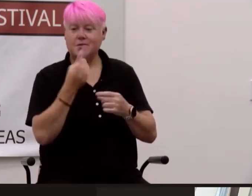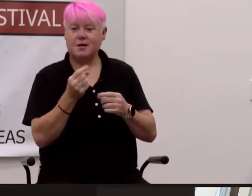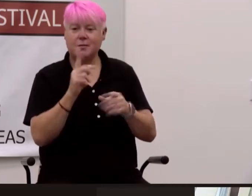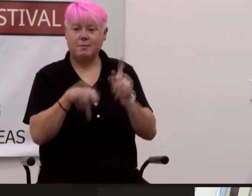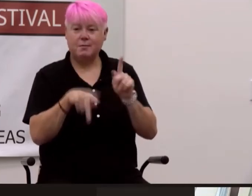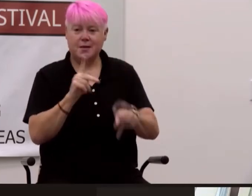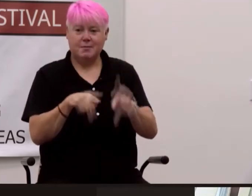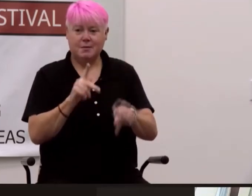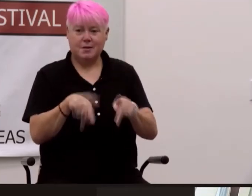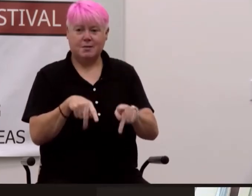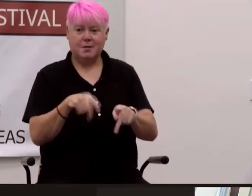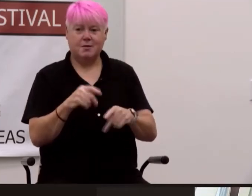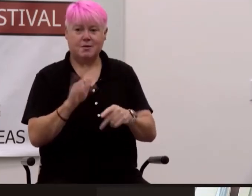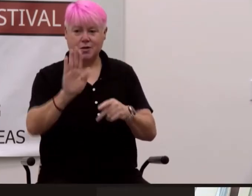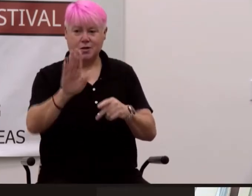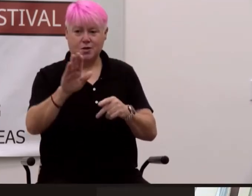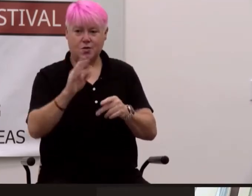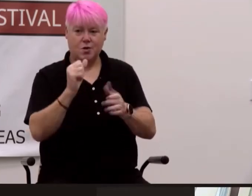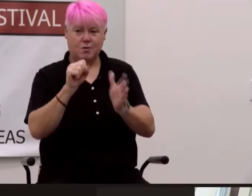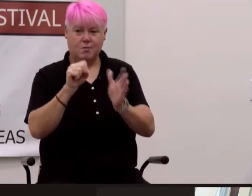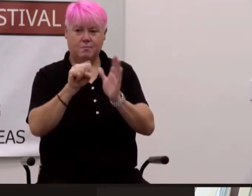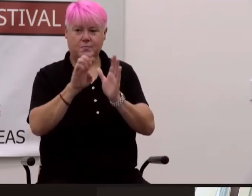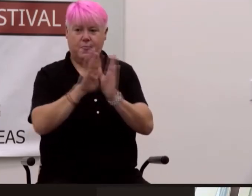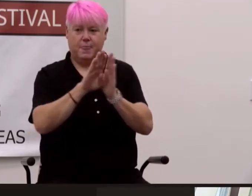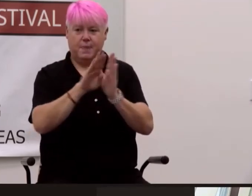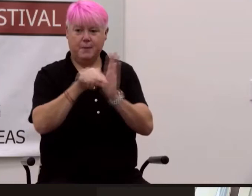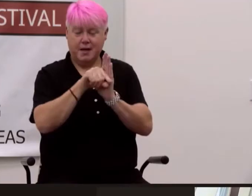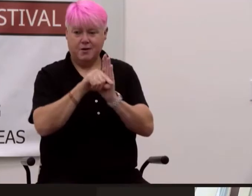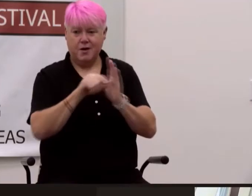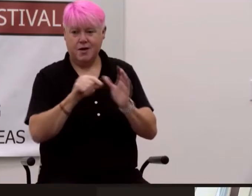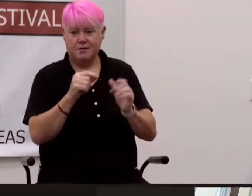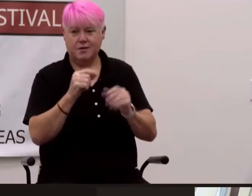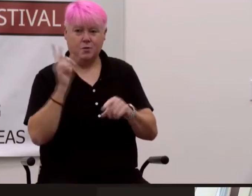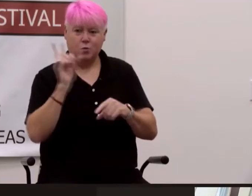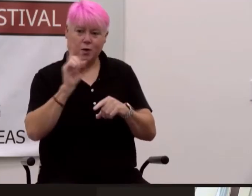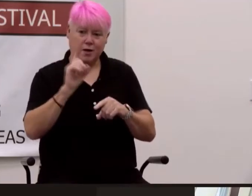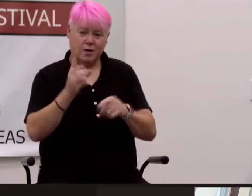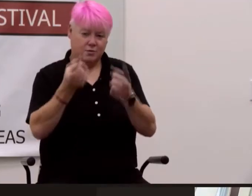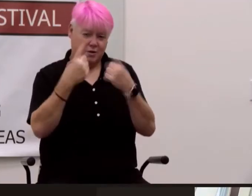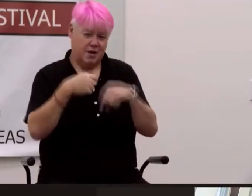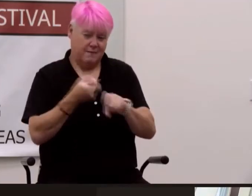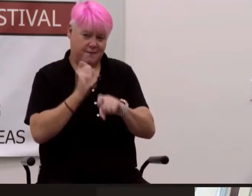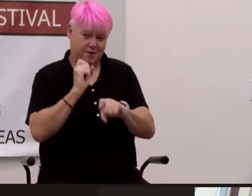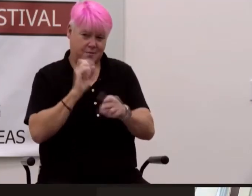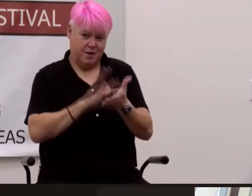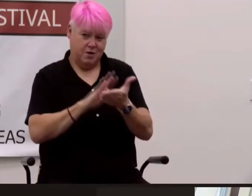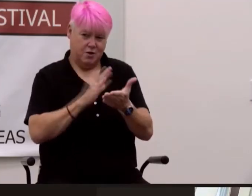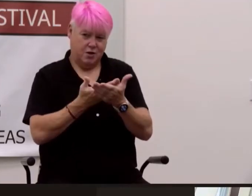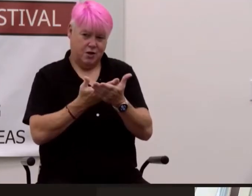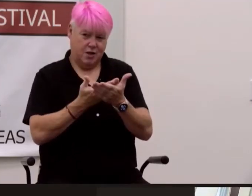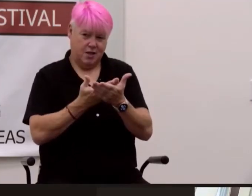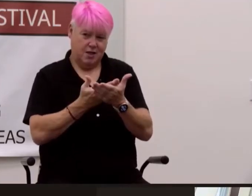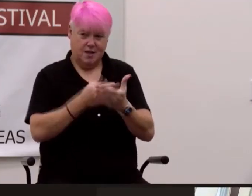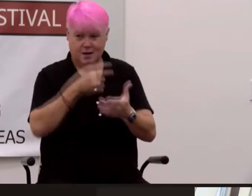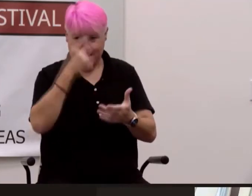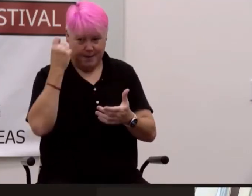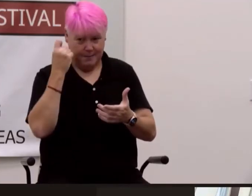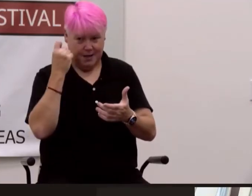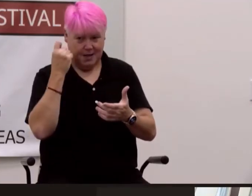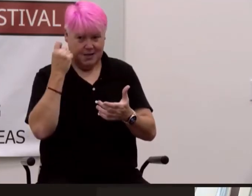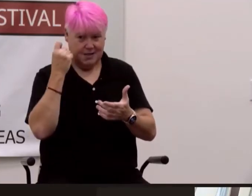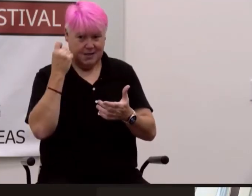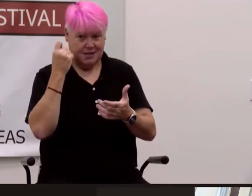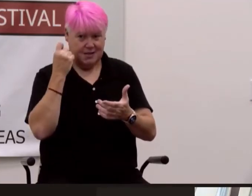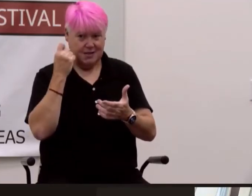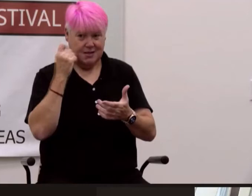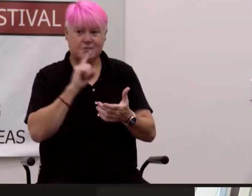your background, Shane, and where you came from in terms of your cooking as well, because that is really the